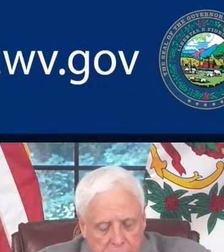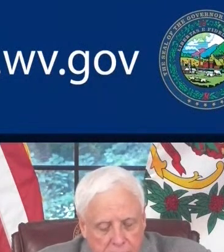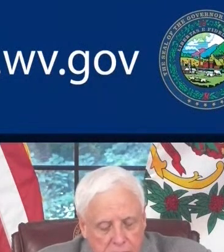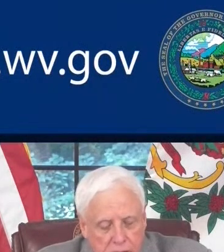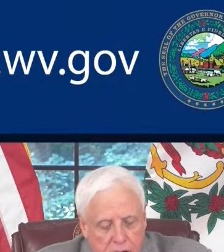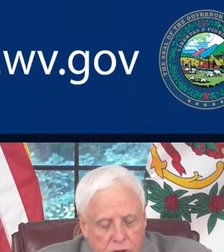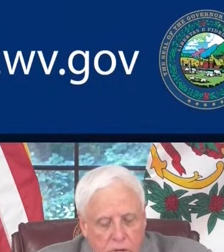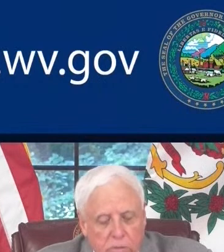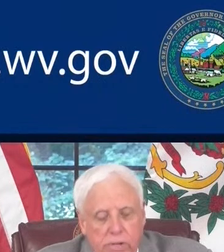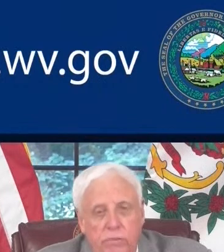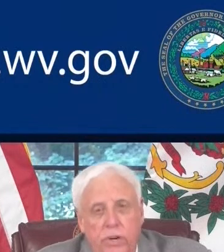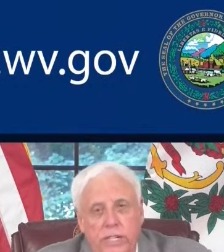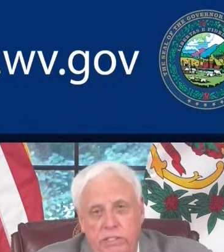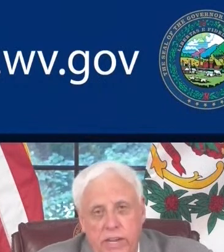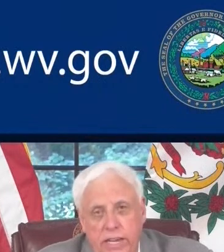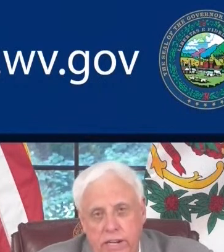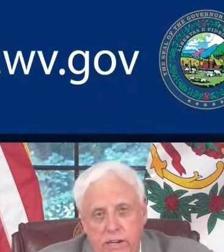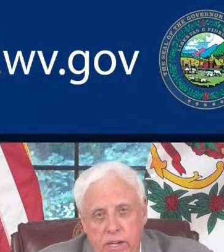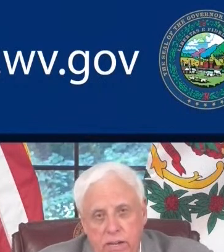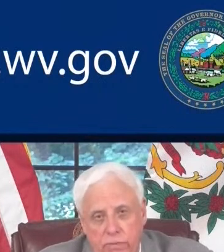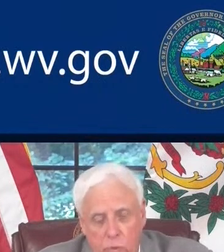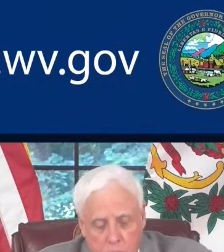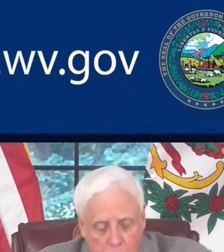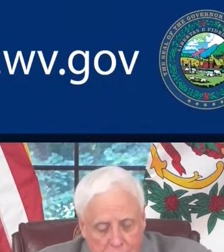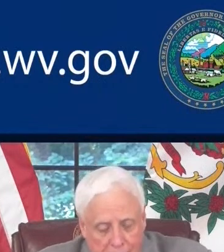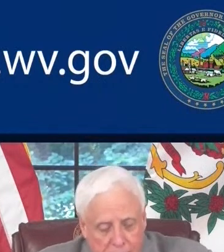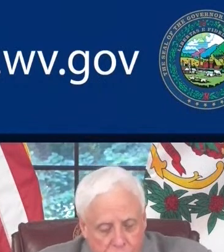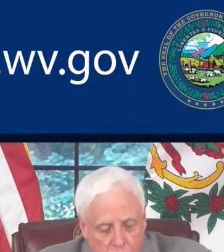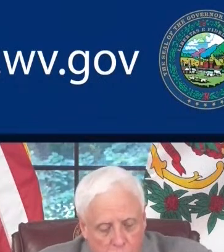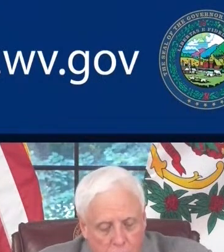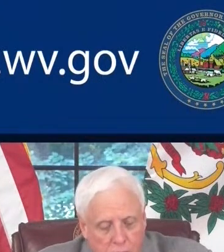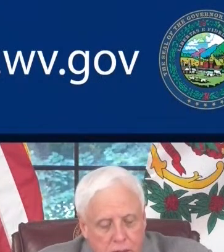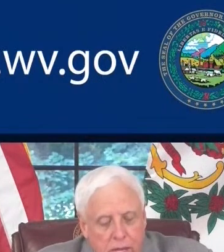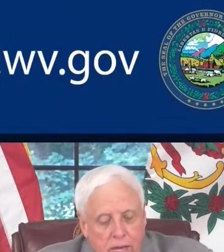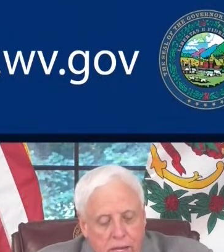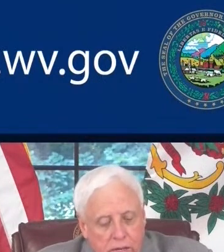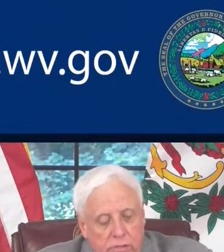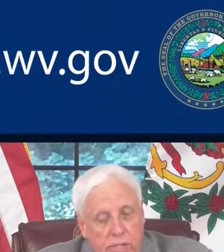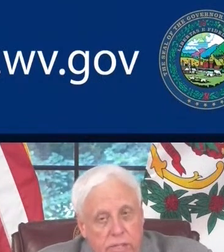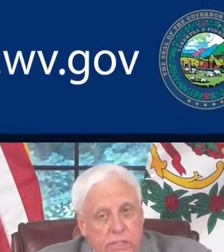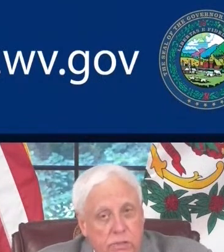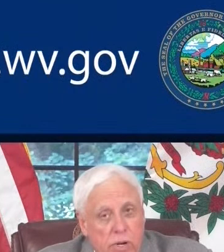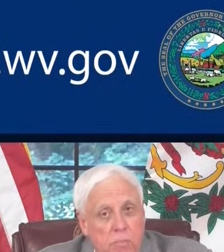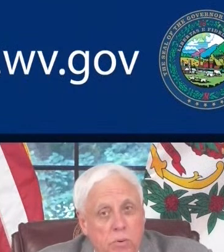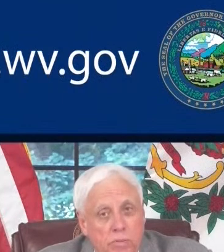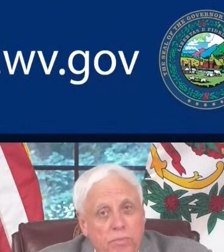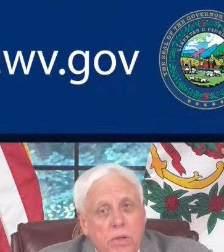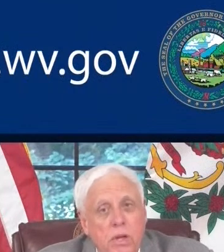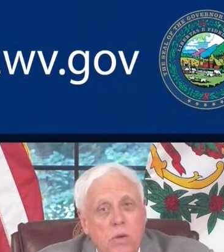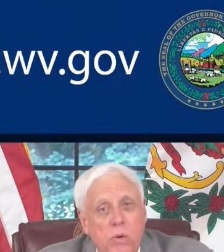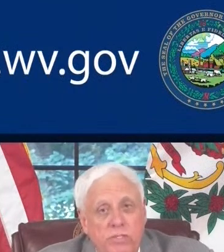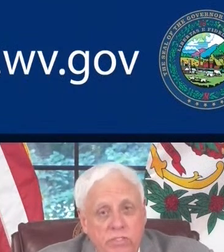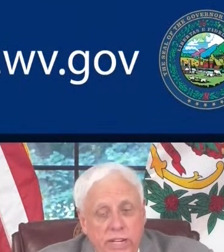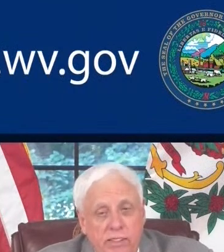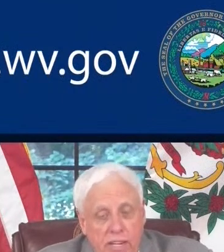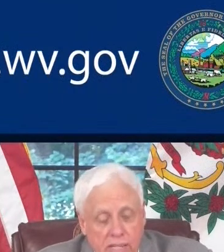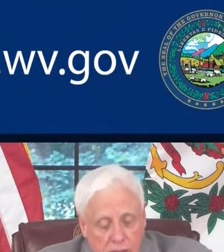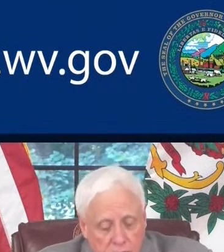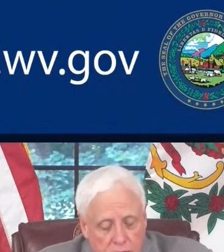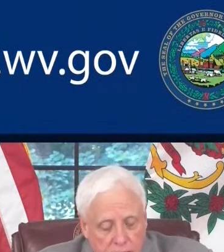but our cumulative rate stayed at 4.94. Here's the trouble. We